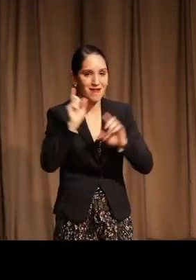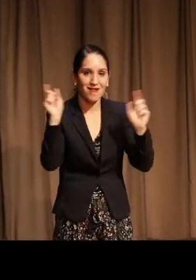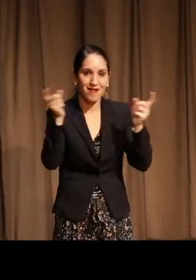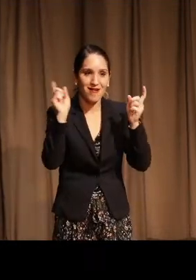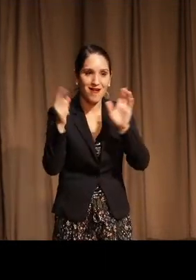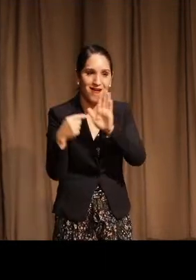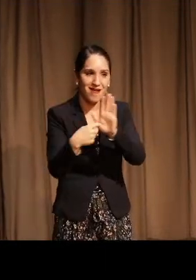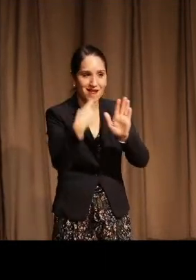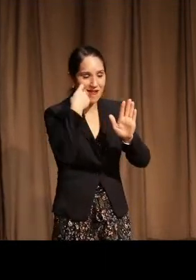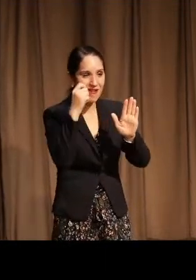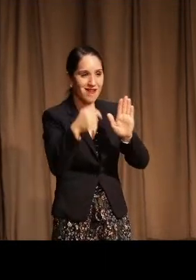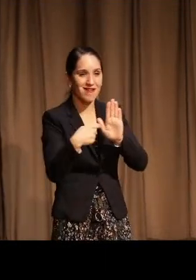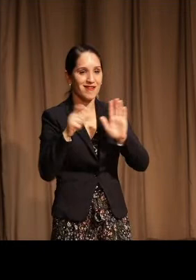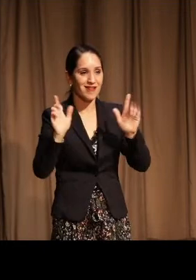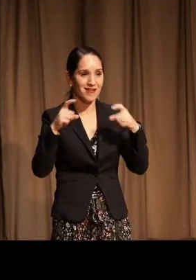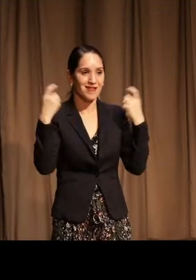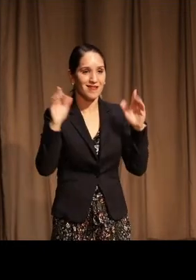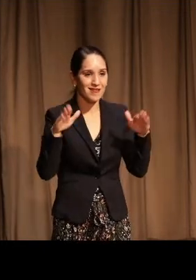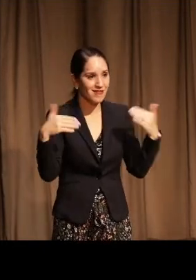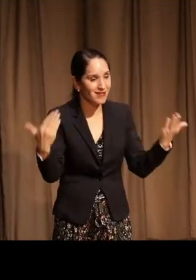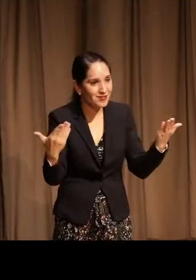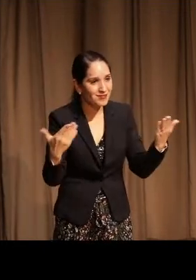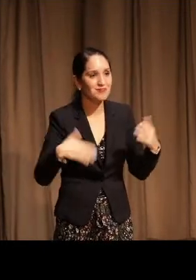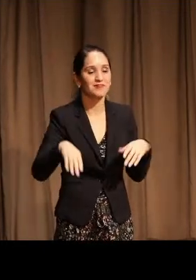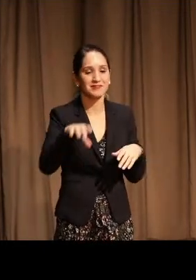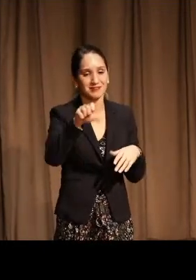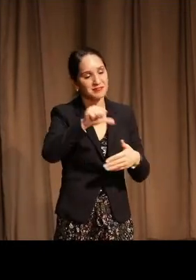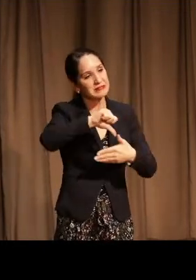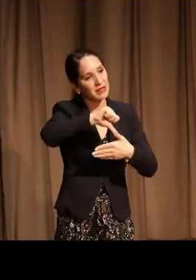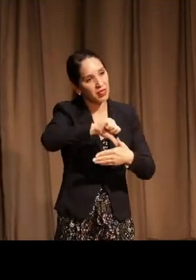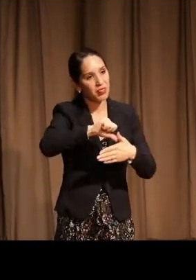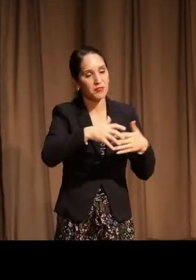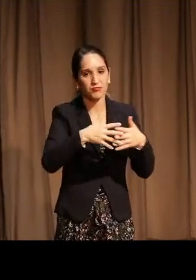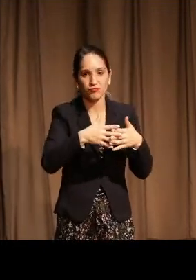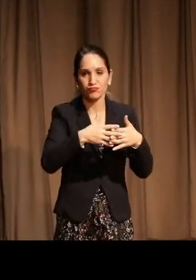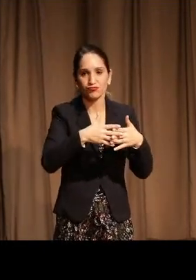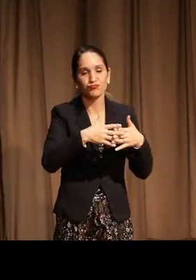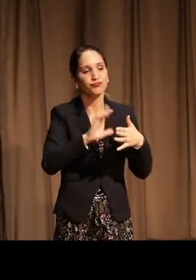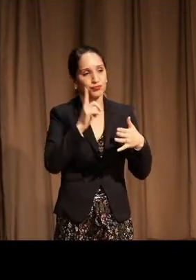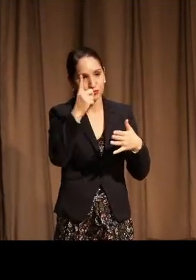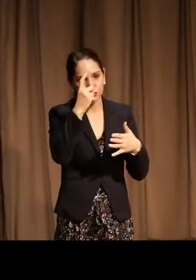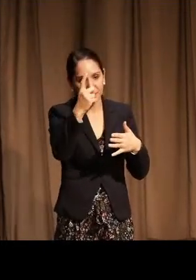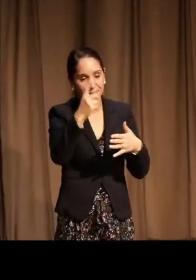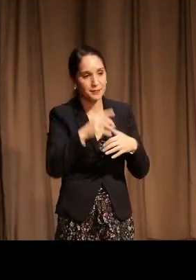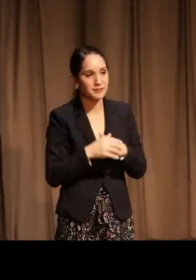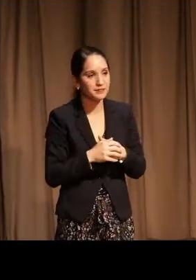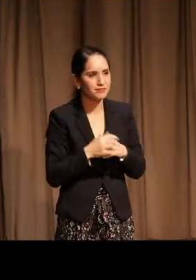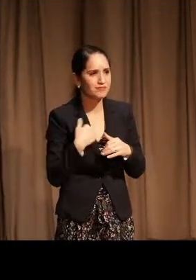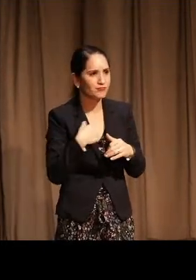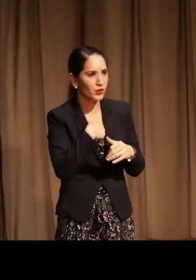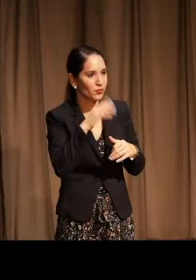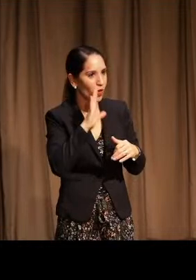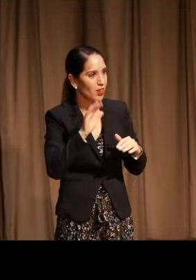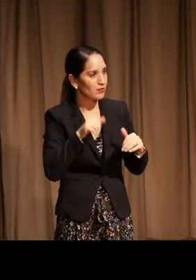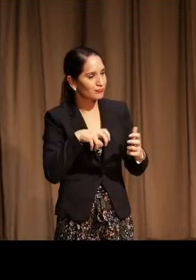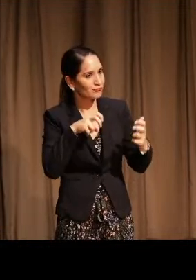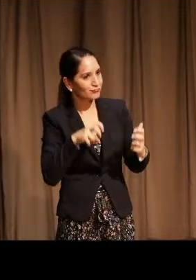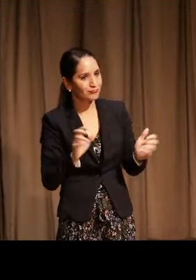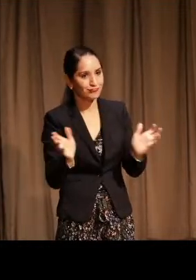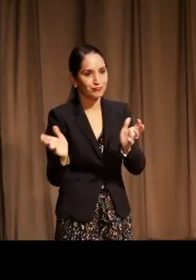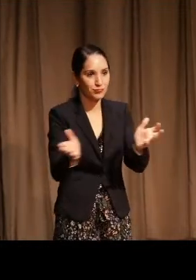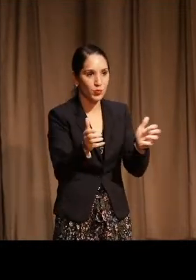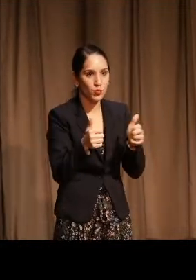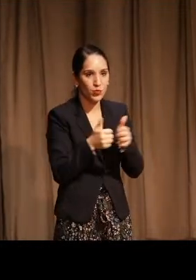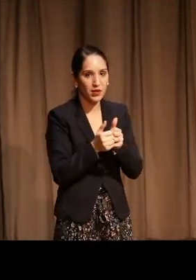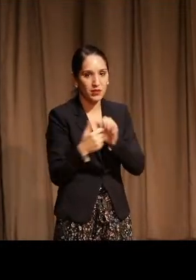exhibition, Marcela Cantuária, The South American Dream, and we'll present a conversation with exhibition curator